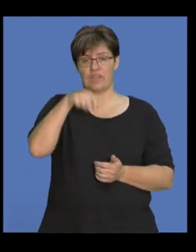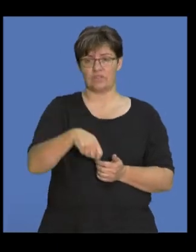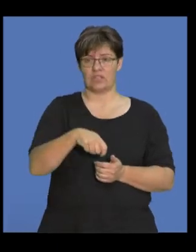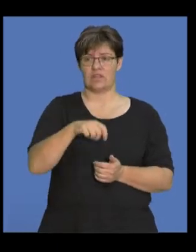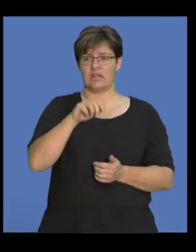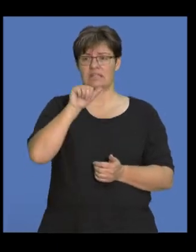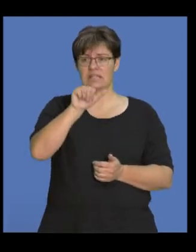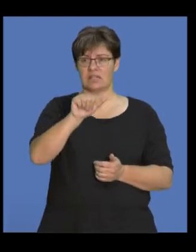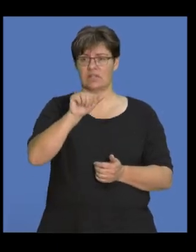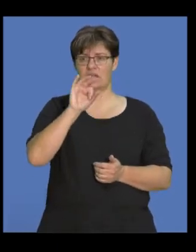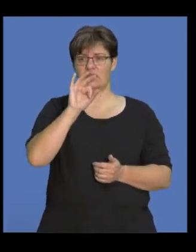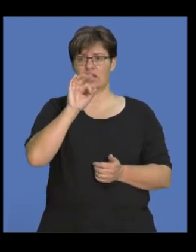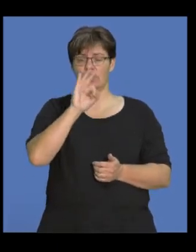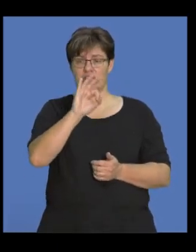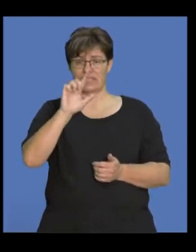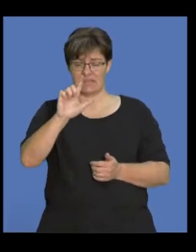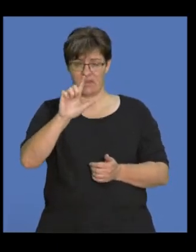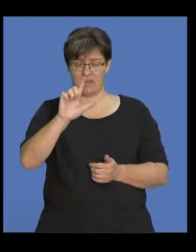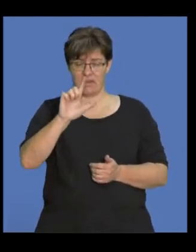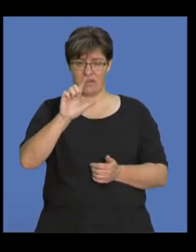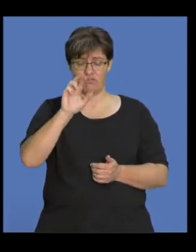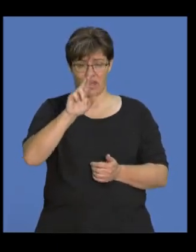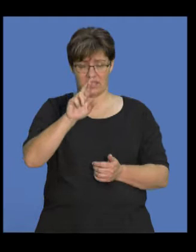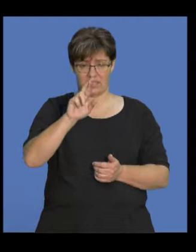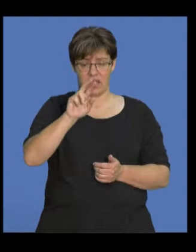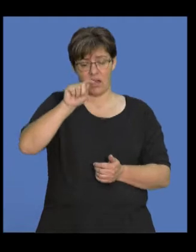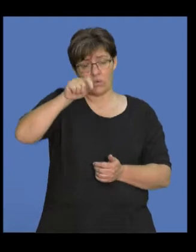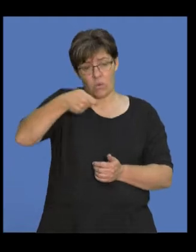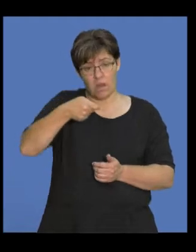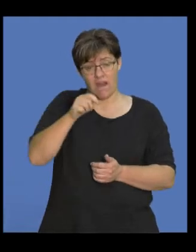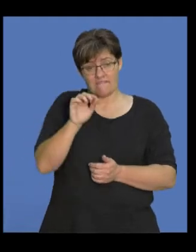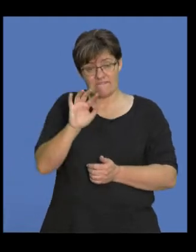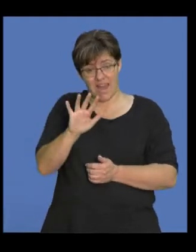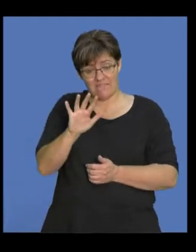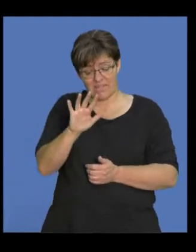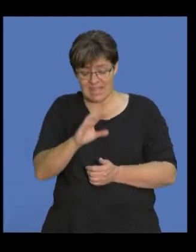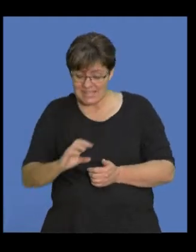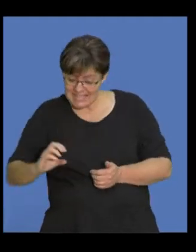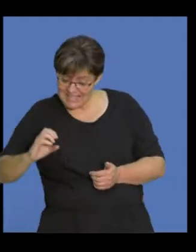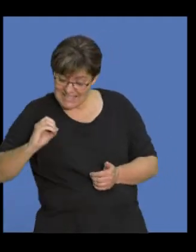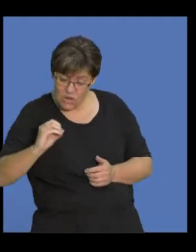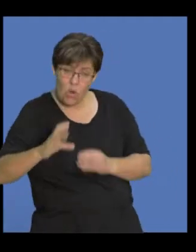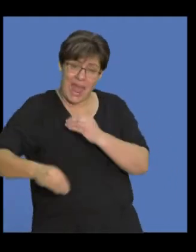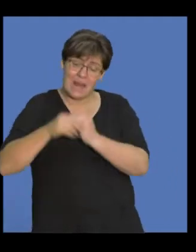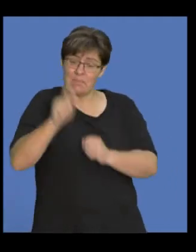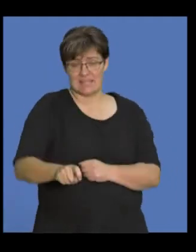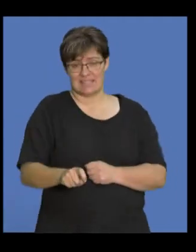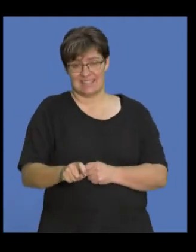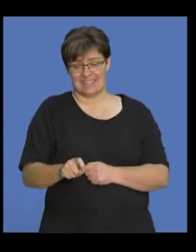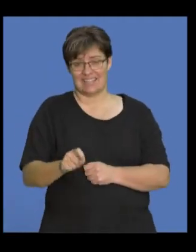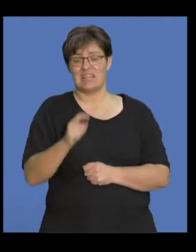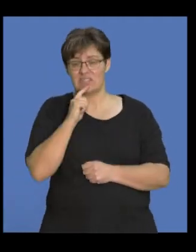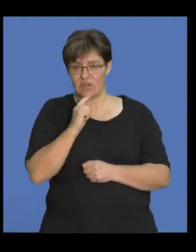4,637 rands. And remember, if it's comma 5, you add a 0 at the end so that you say